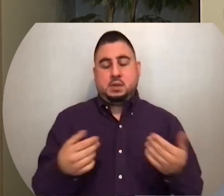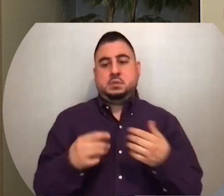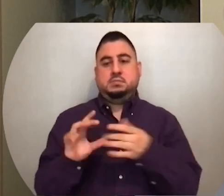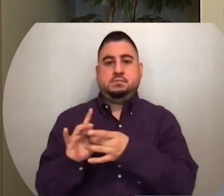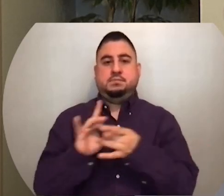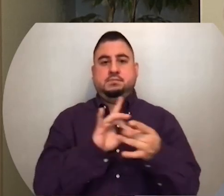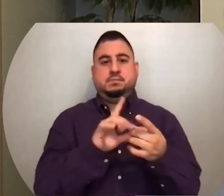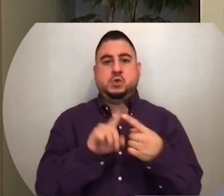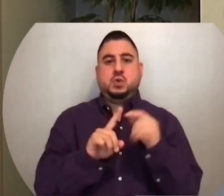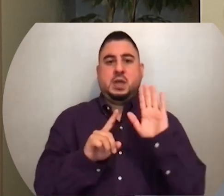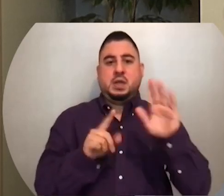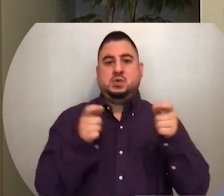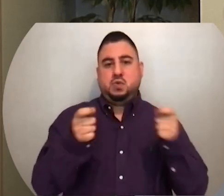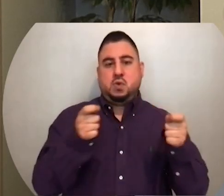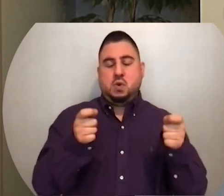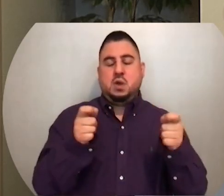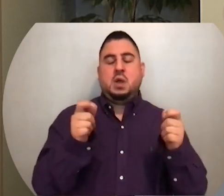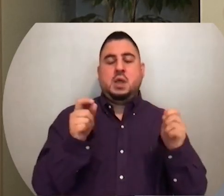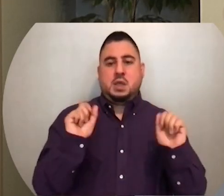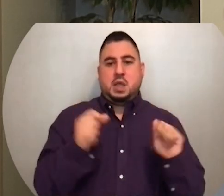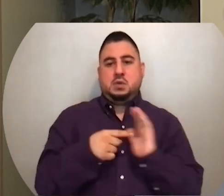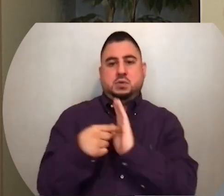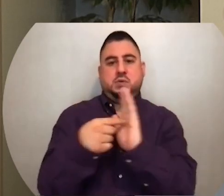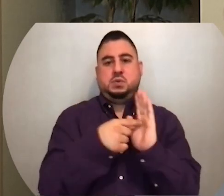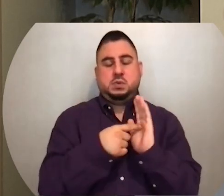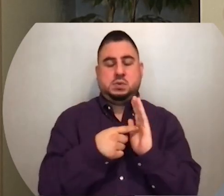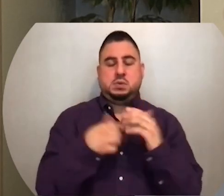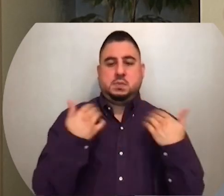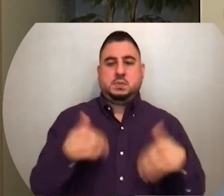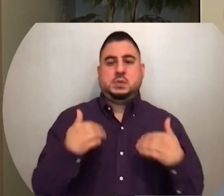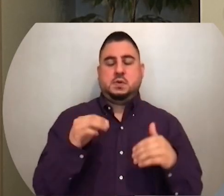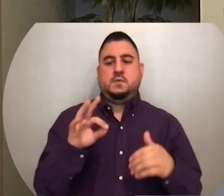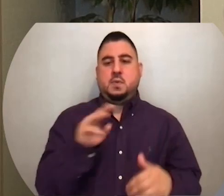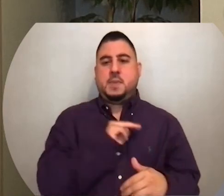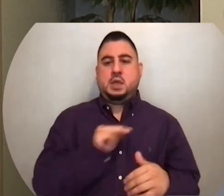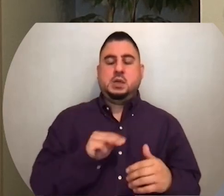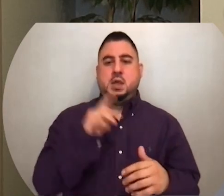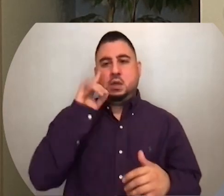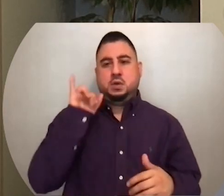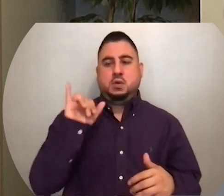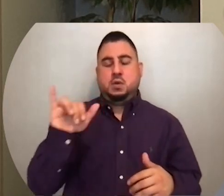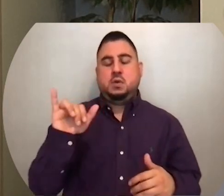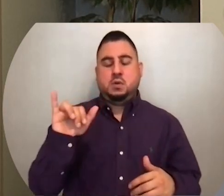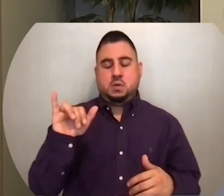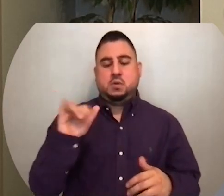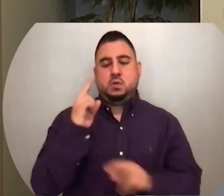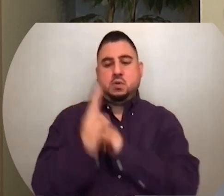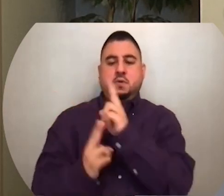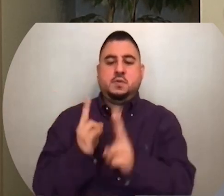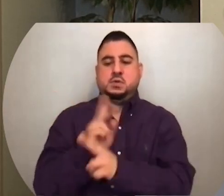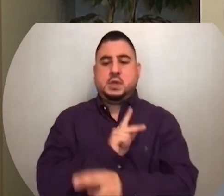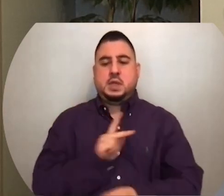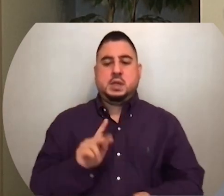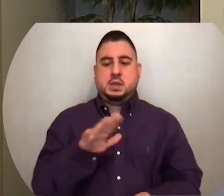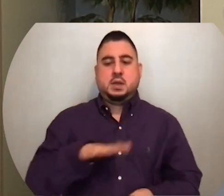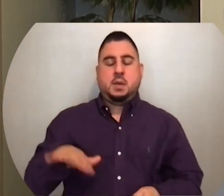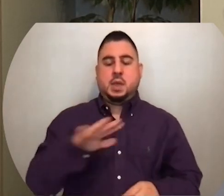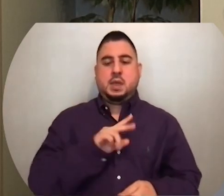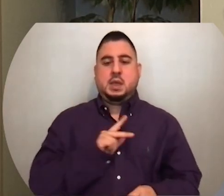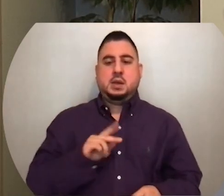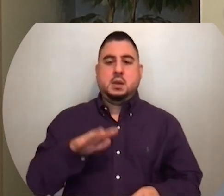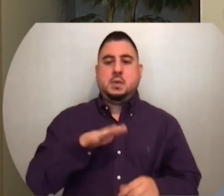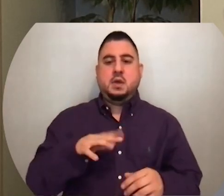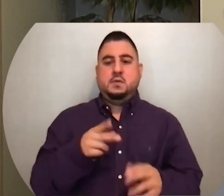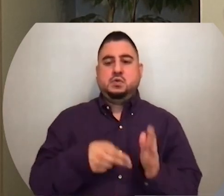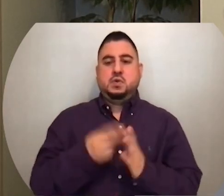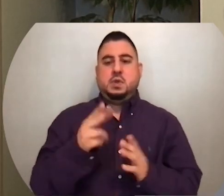subject to his rule, he might present to the immensity of your majesty an eternal and universal kingdom, a kingdom of